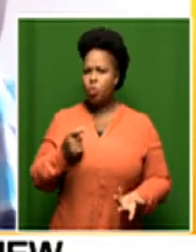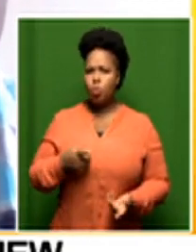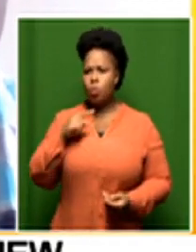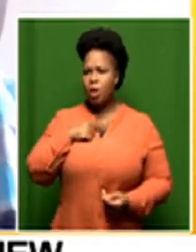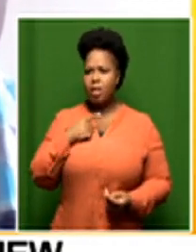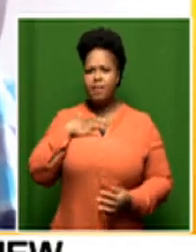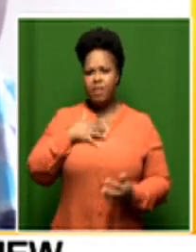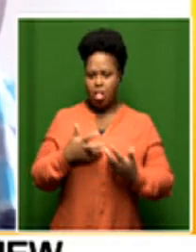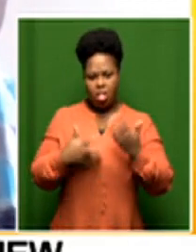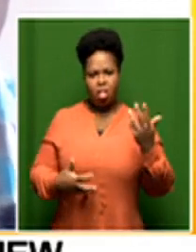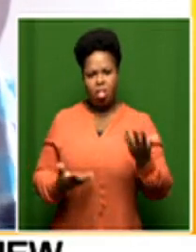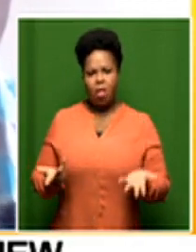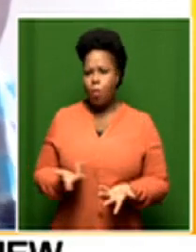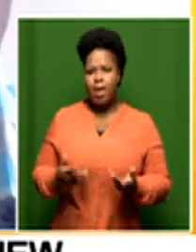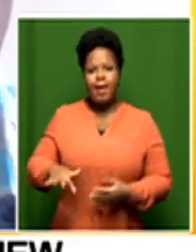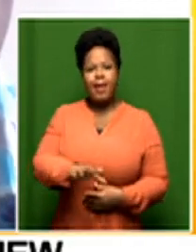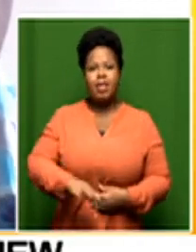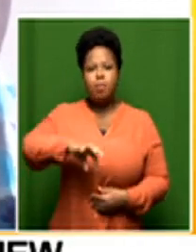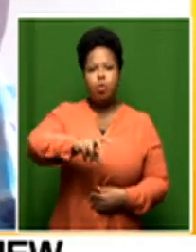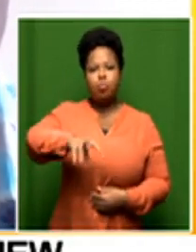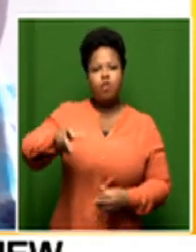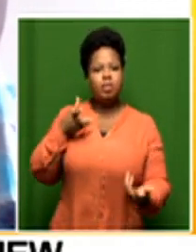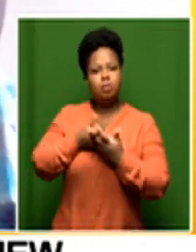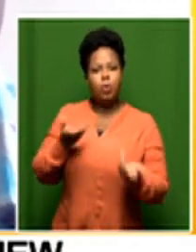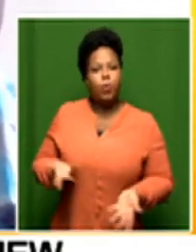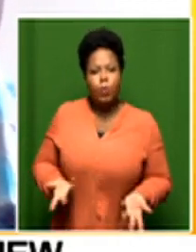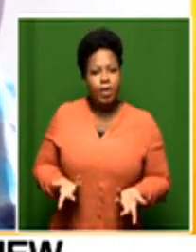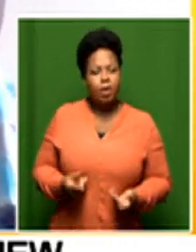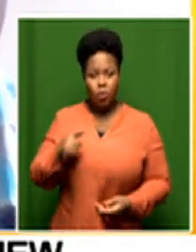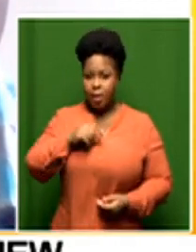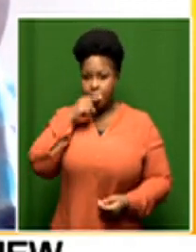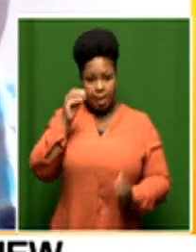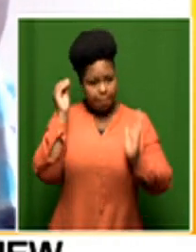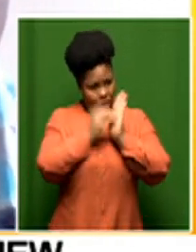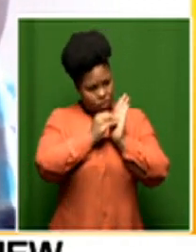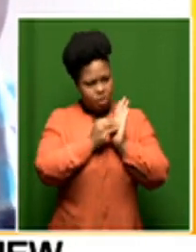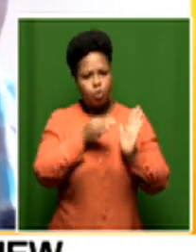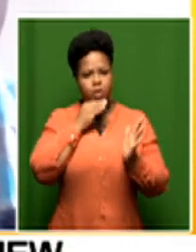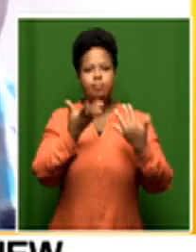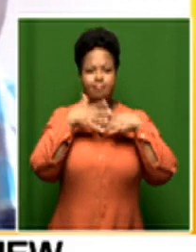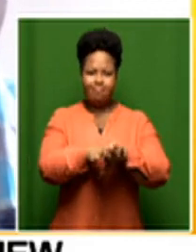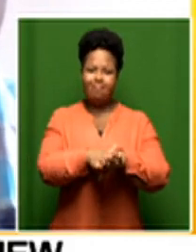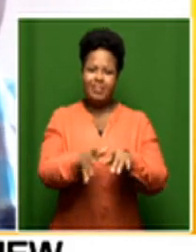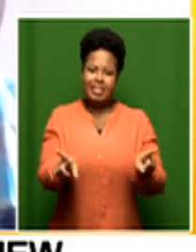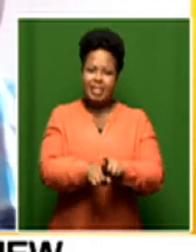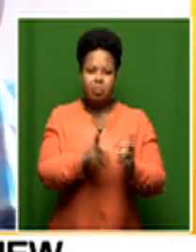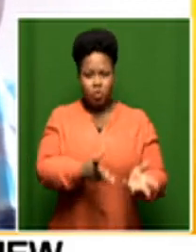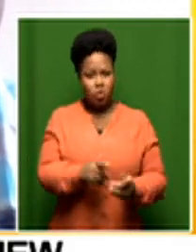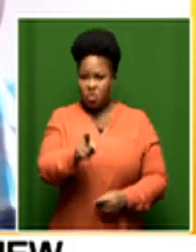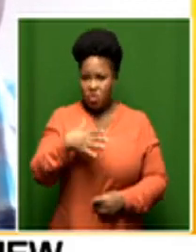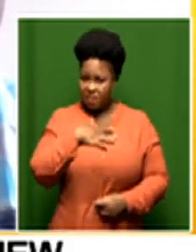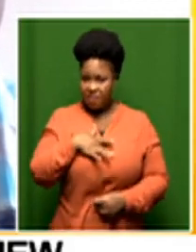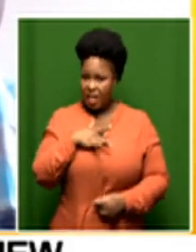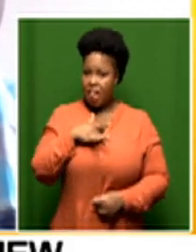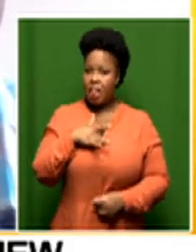have a place. And by putting through a name like this, you know, perhaps this is the inclusivity that we talk to. Do you not feel